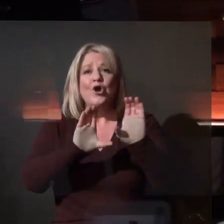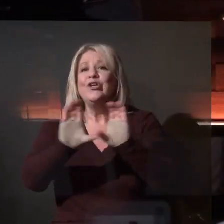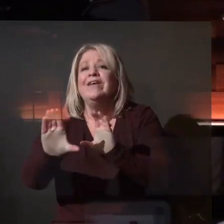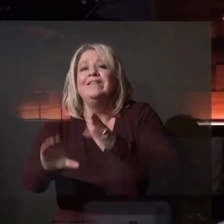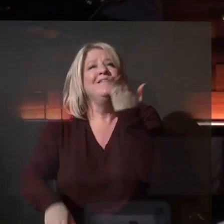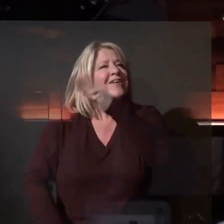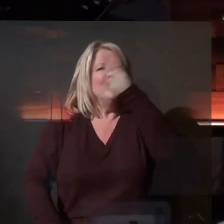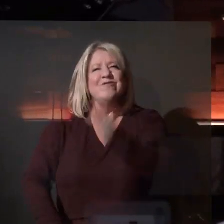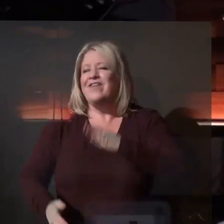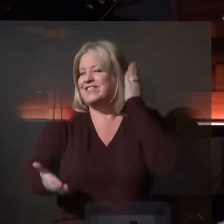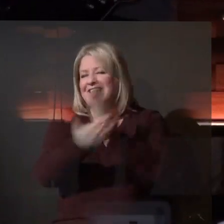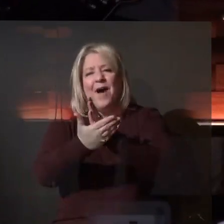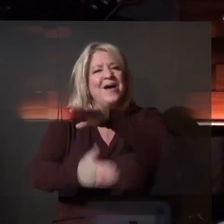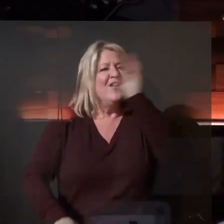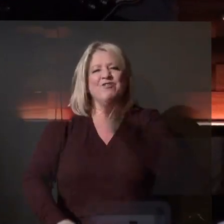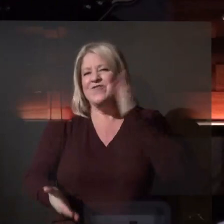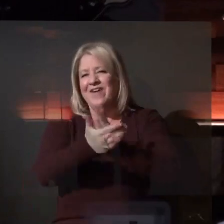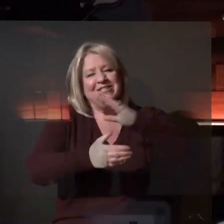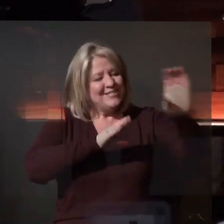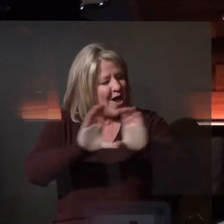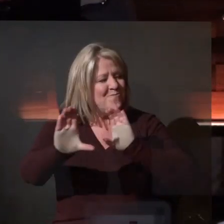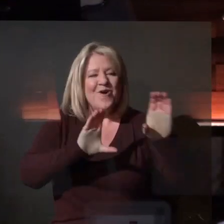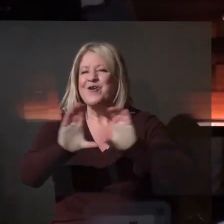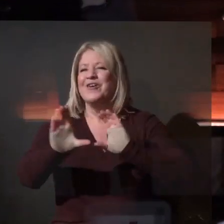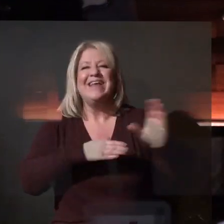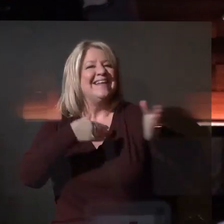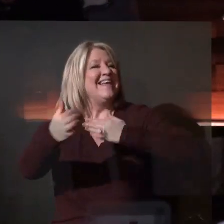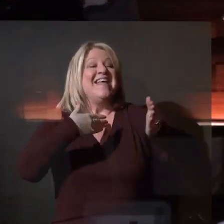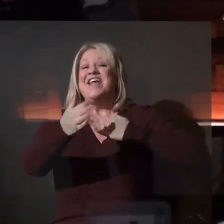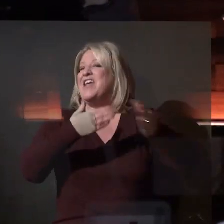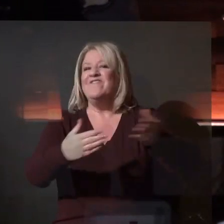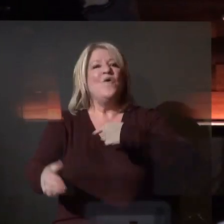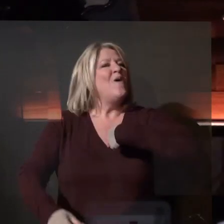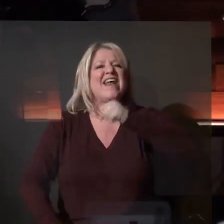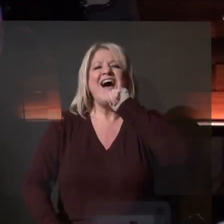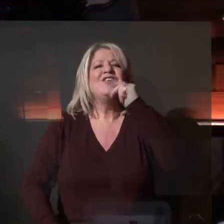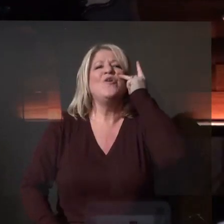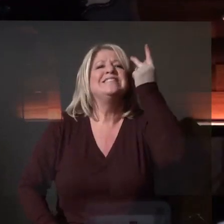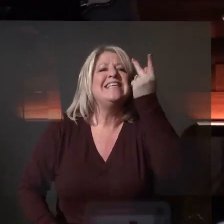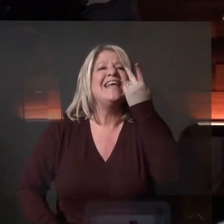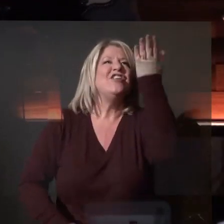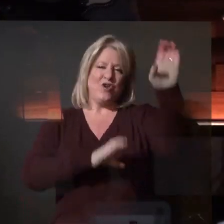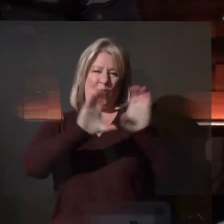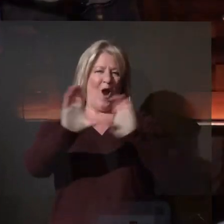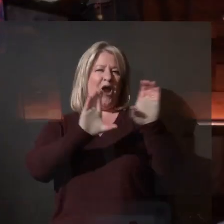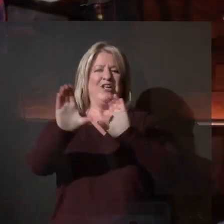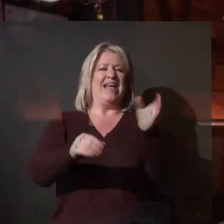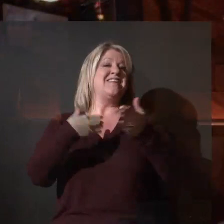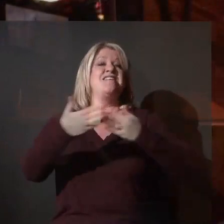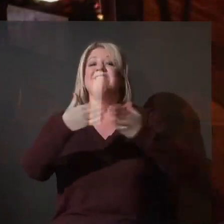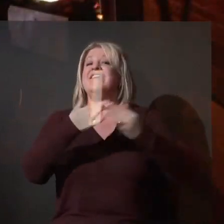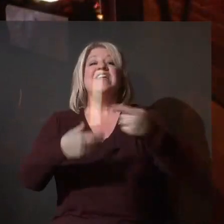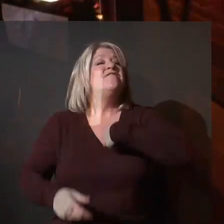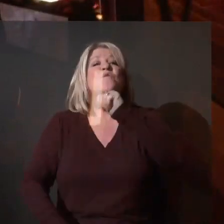never stop. That's it, declare it with us. You never stop. Even when I don't see it,